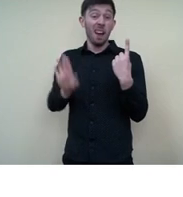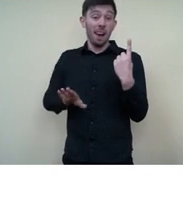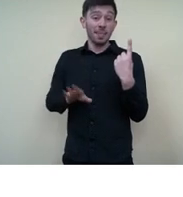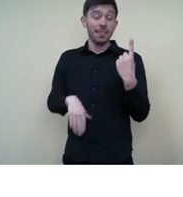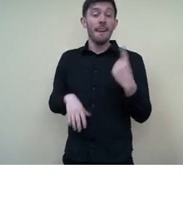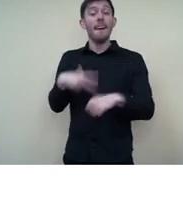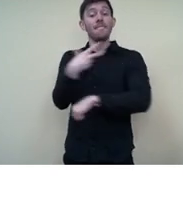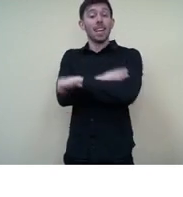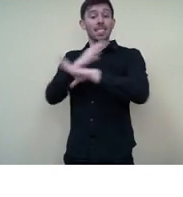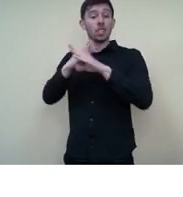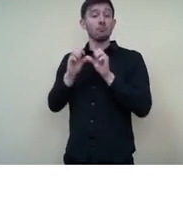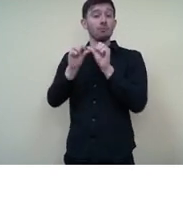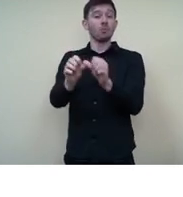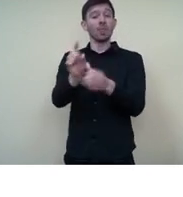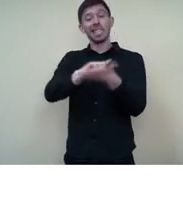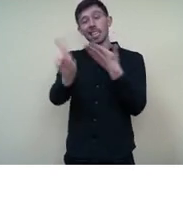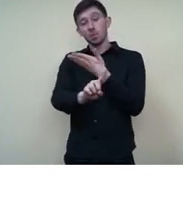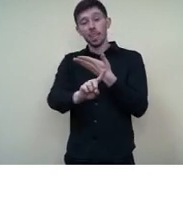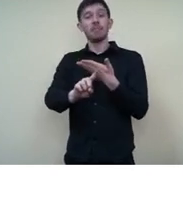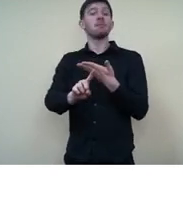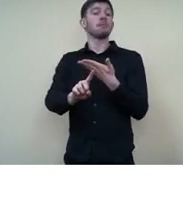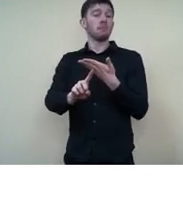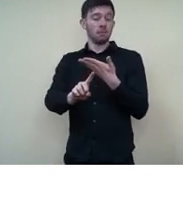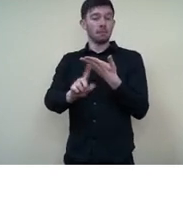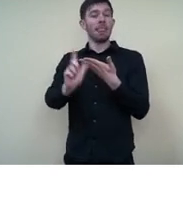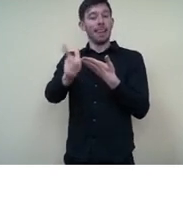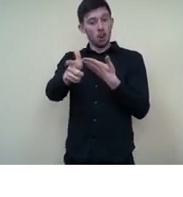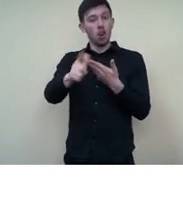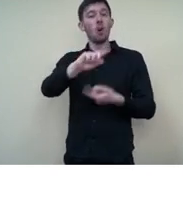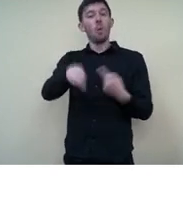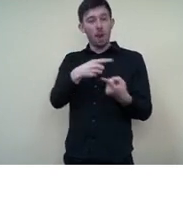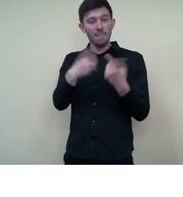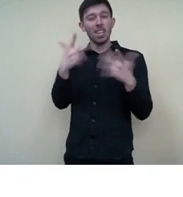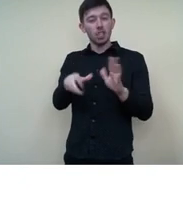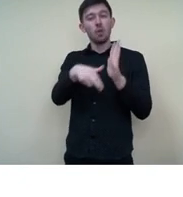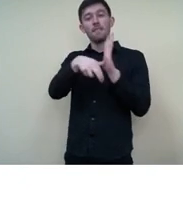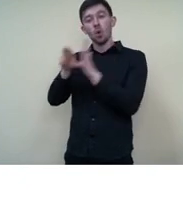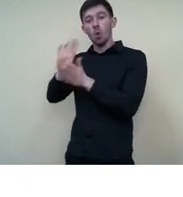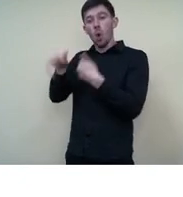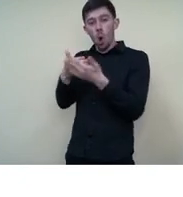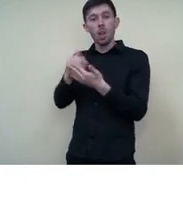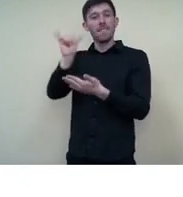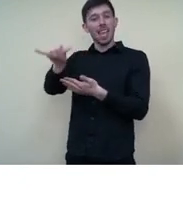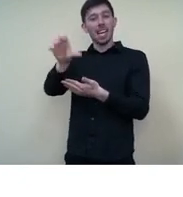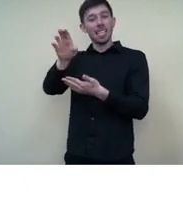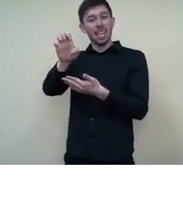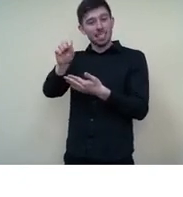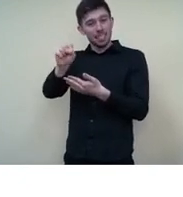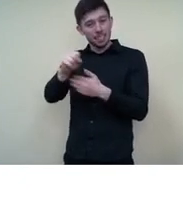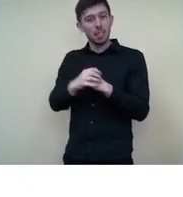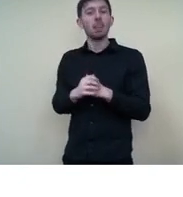then vaccinations resumed 1 week later after reviewing basically what happened with each of these cases. And